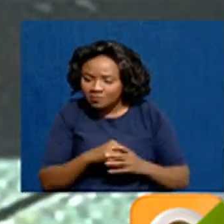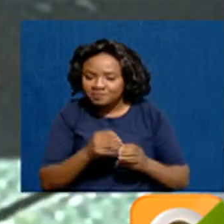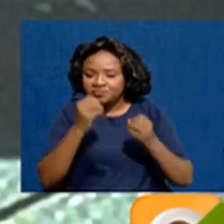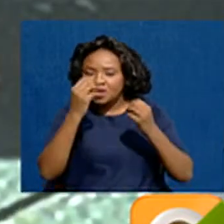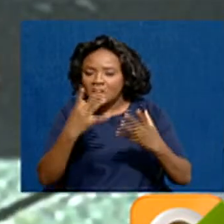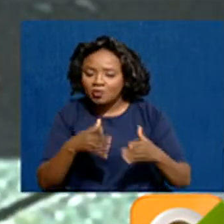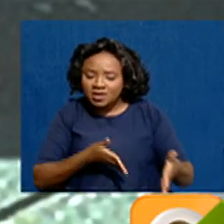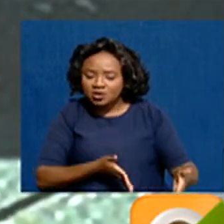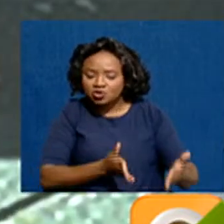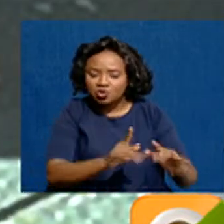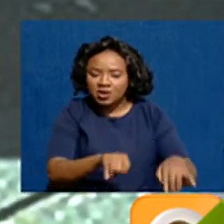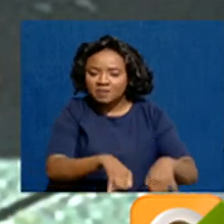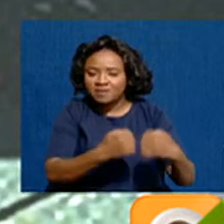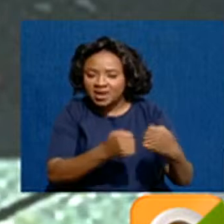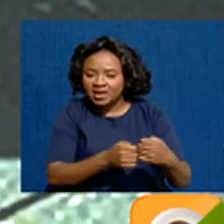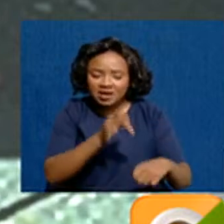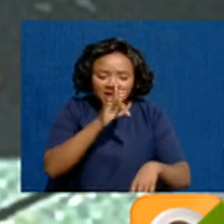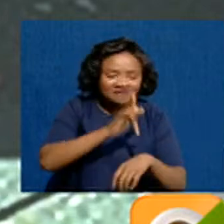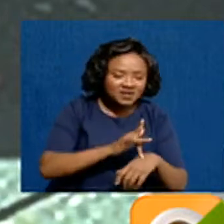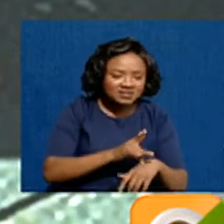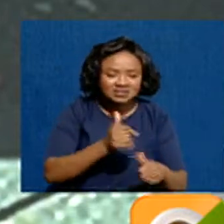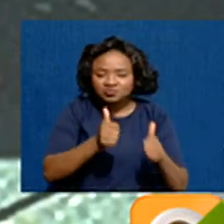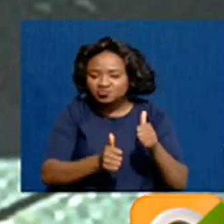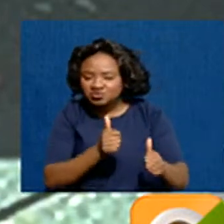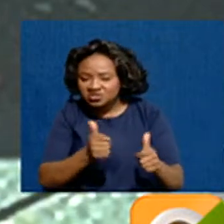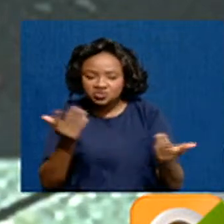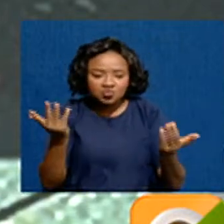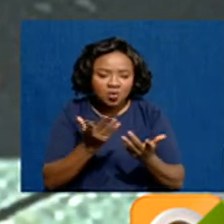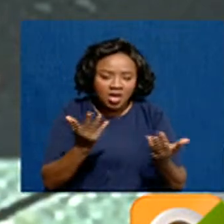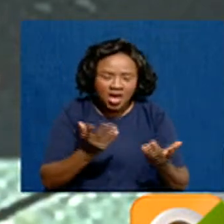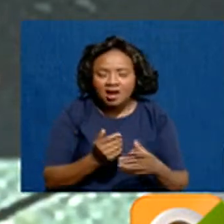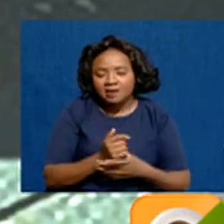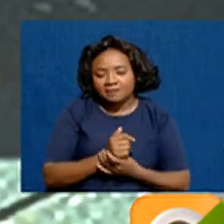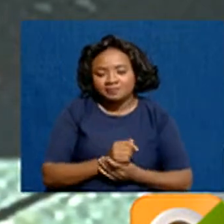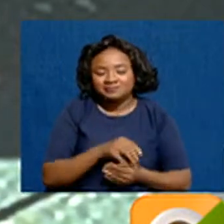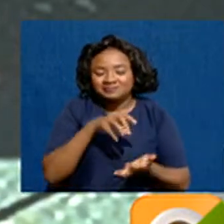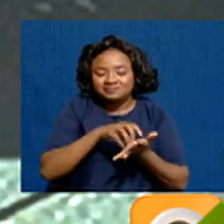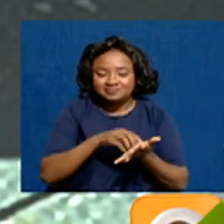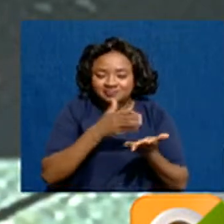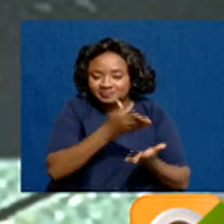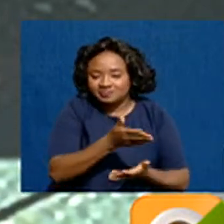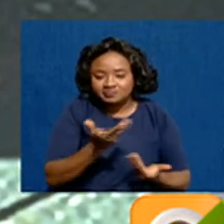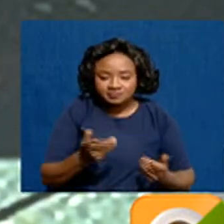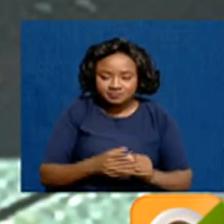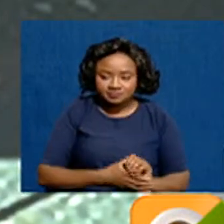have been affected? Which ones have been affected? And what's the status of those?